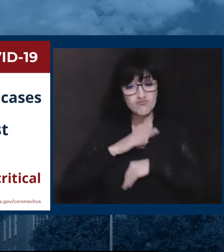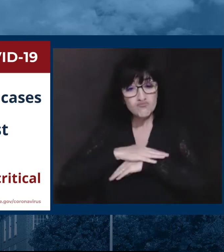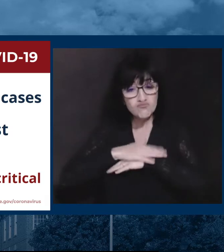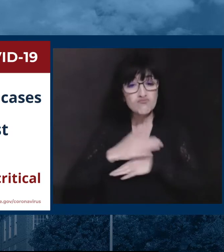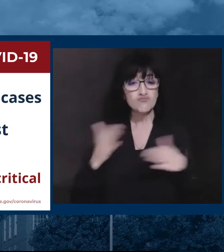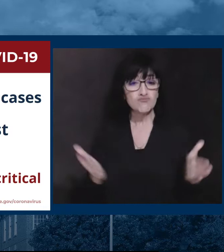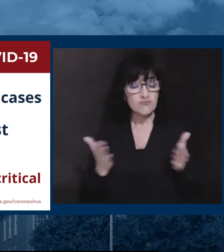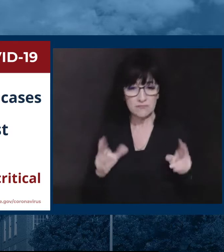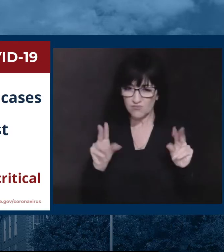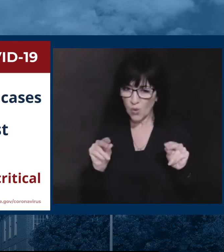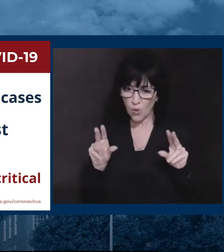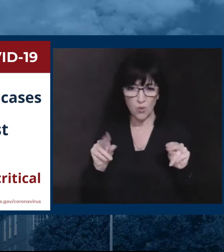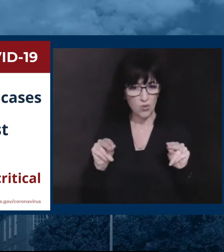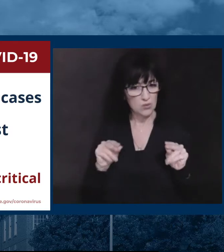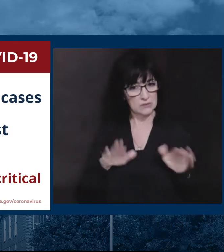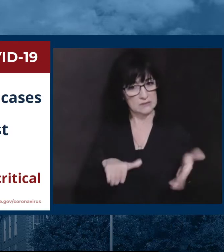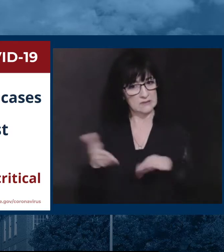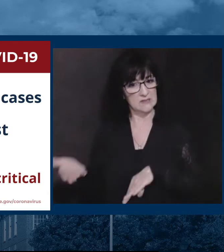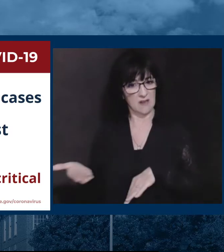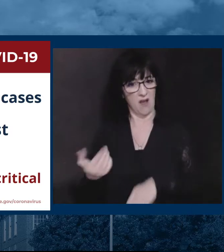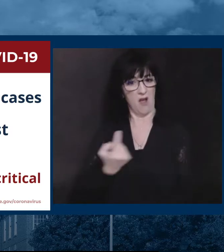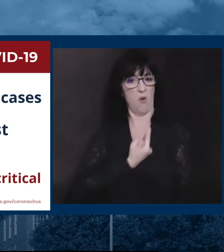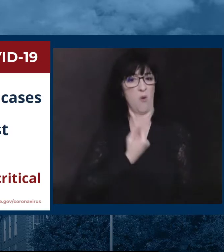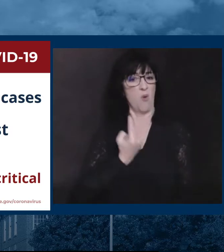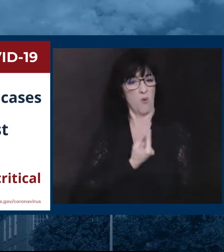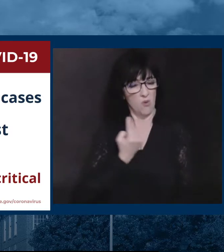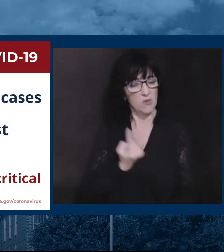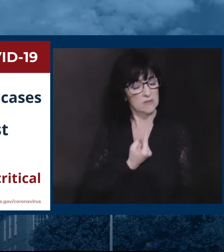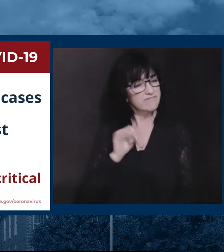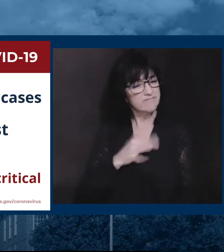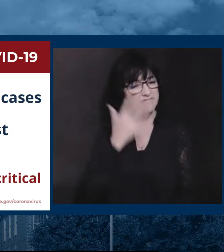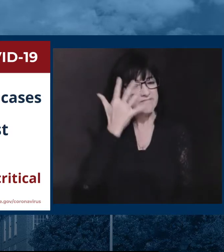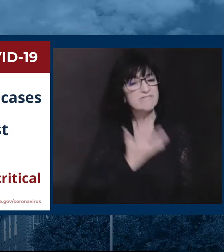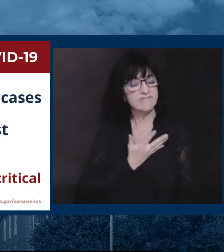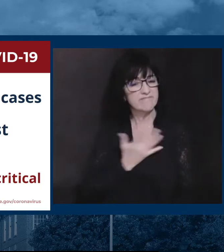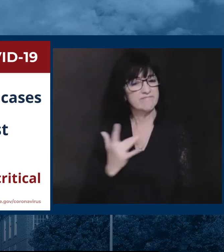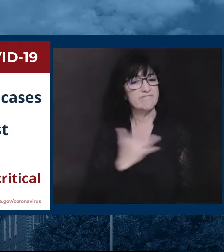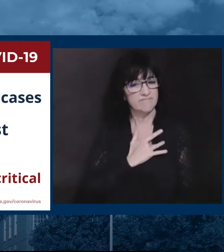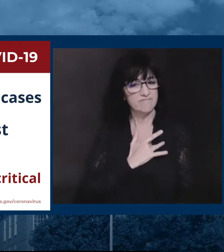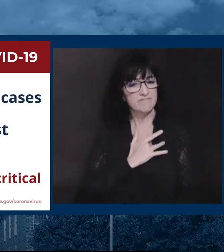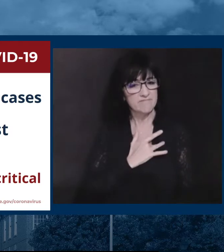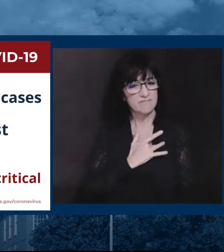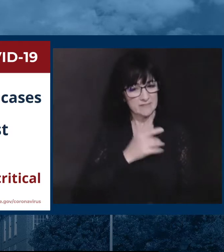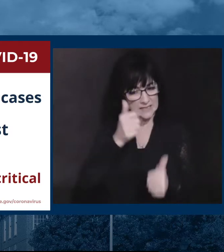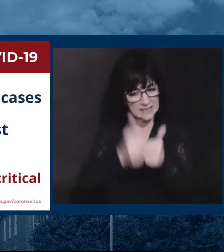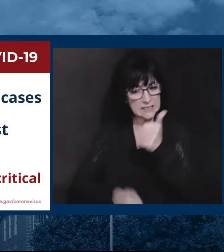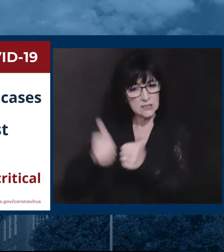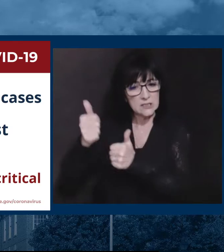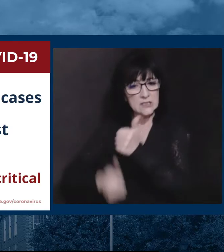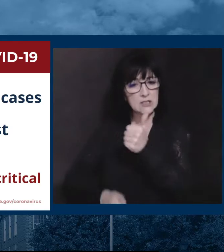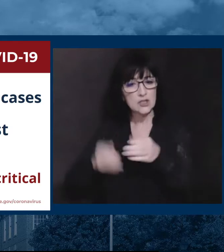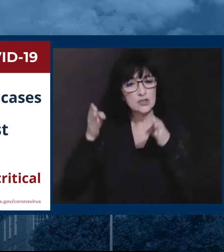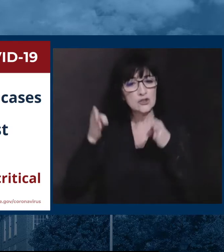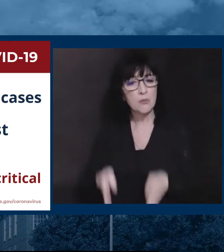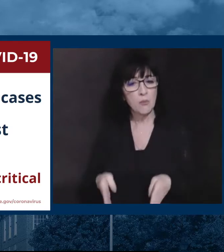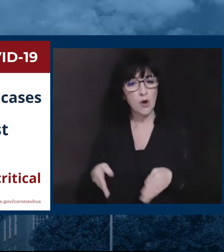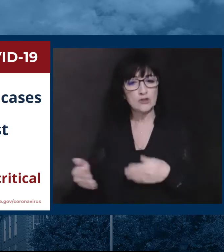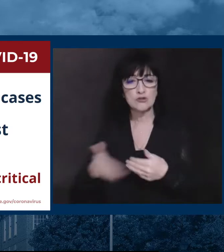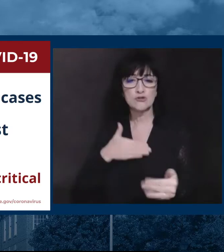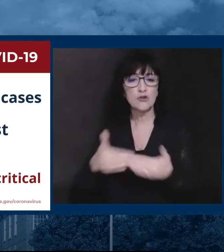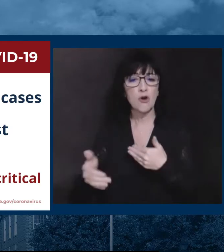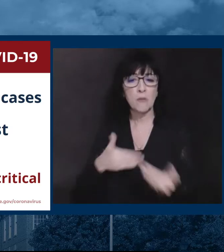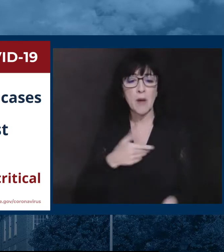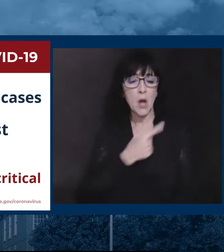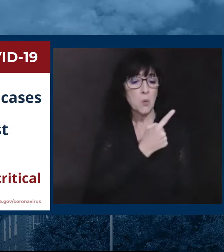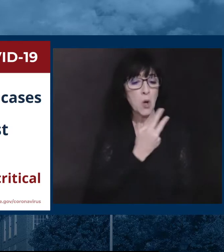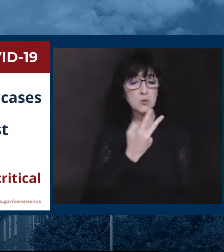COVID-19 conditions and situations. And everyone a precious life and justifies the efforts